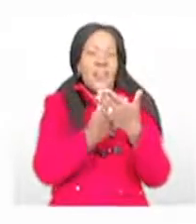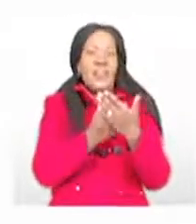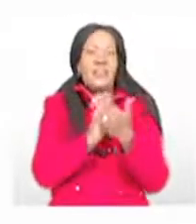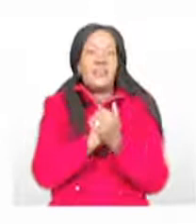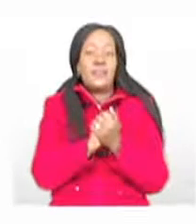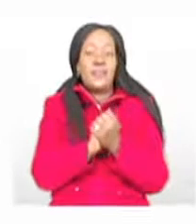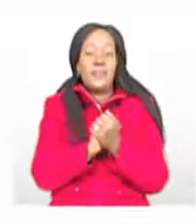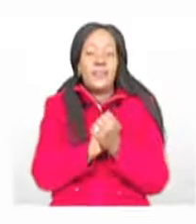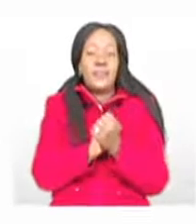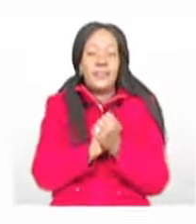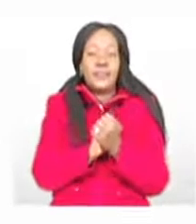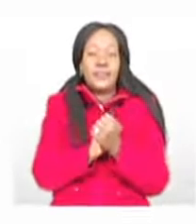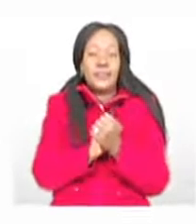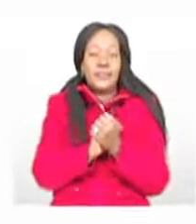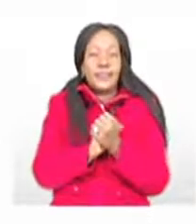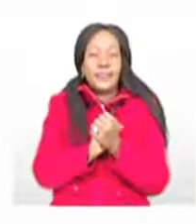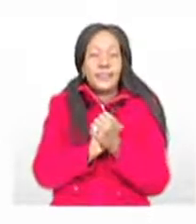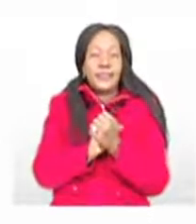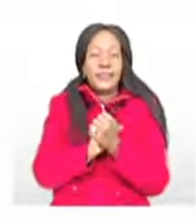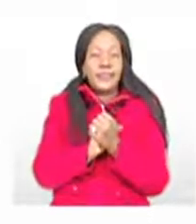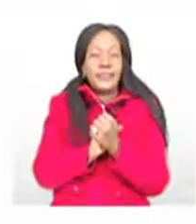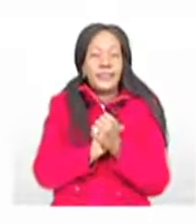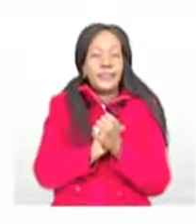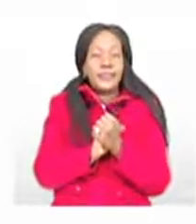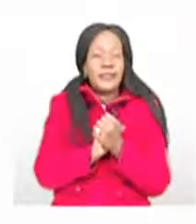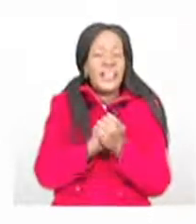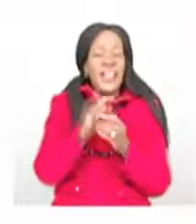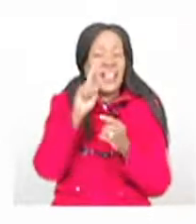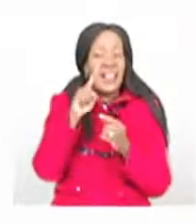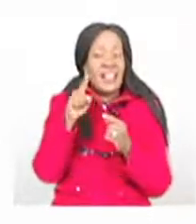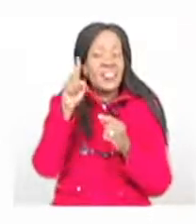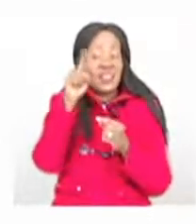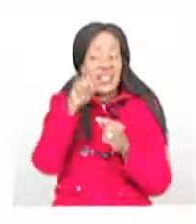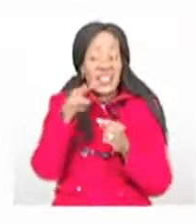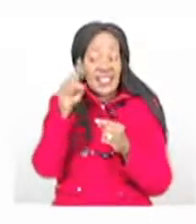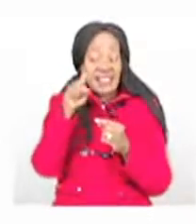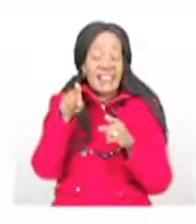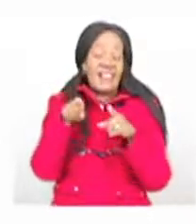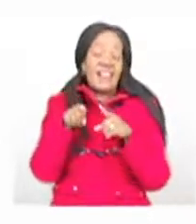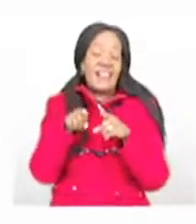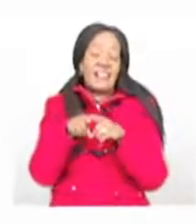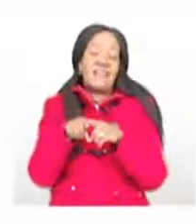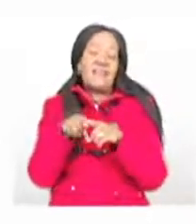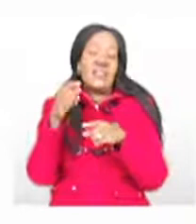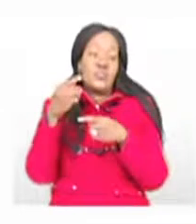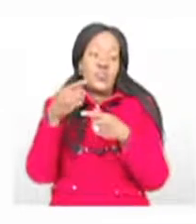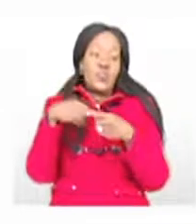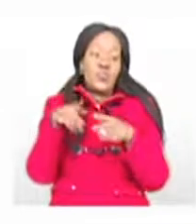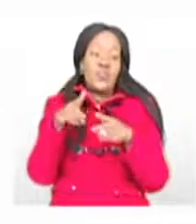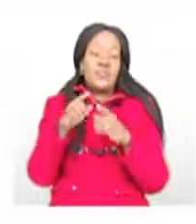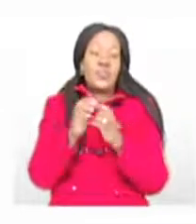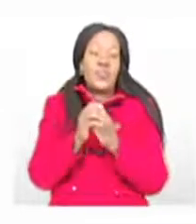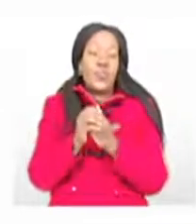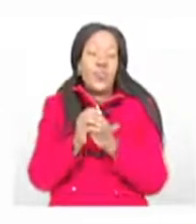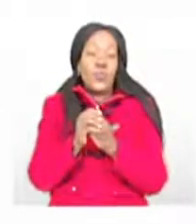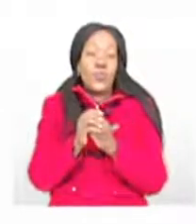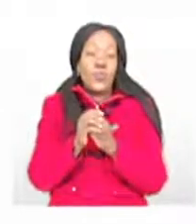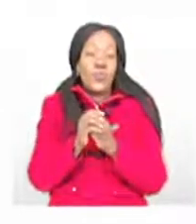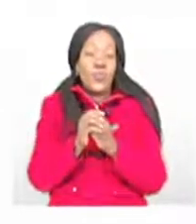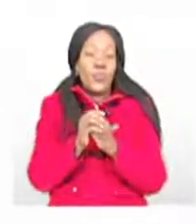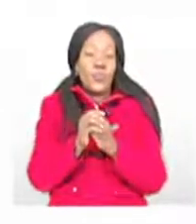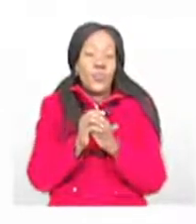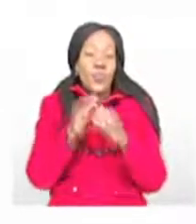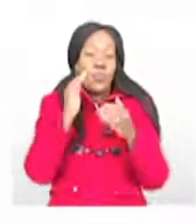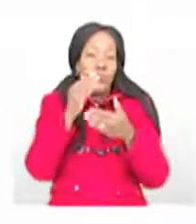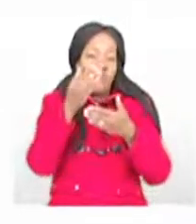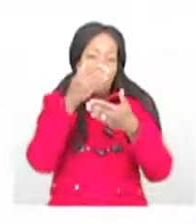of ladybirds and circle like I've done before. Let's look in the